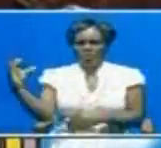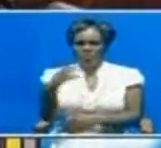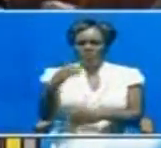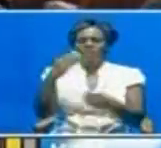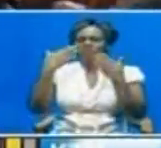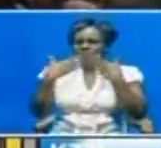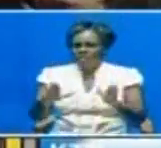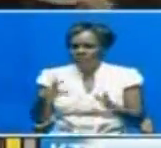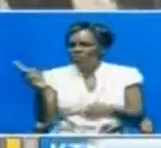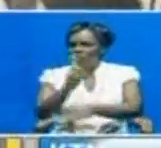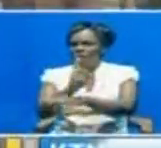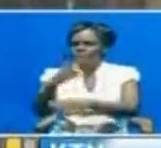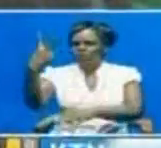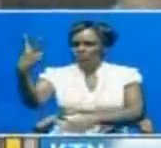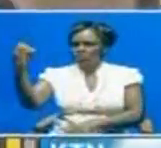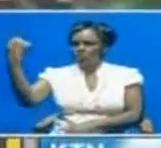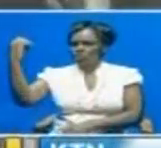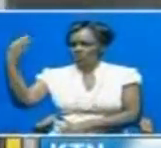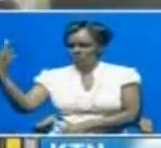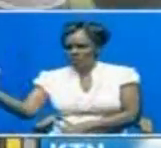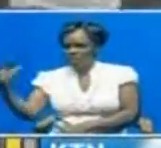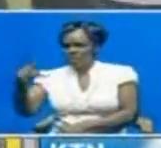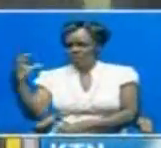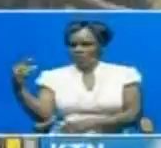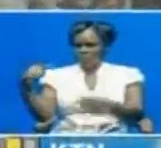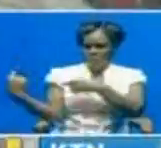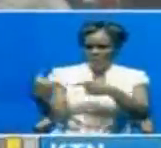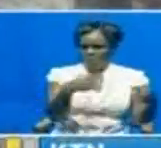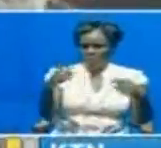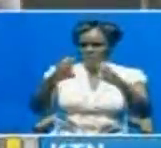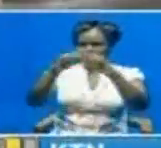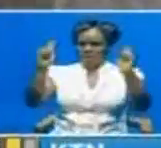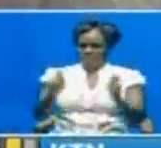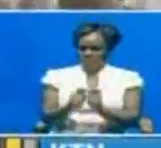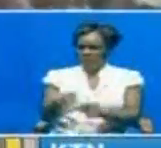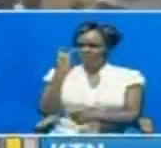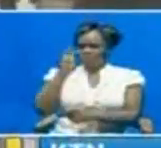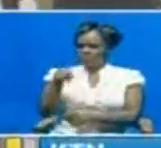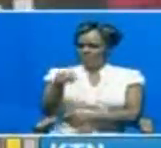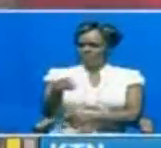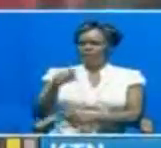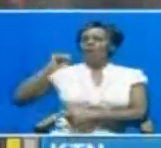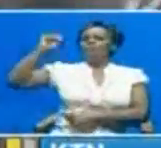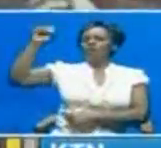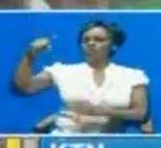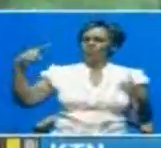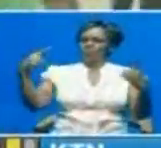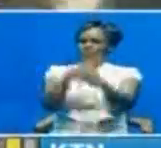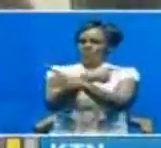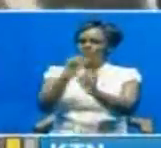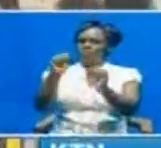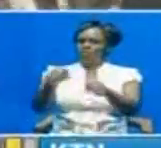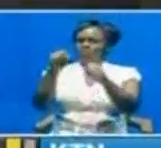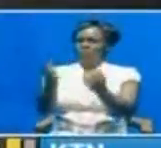in 2003. The war was ethnic-based, and observers fear that the ongoing political conflict may plunge